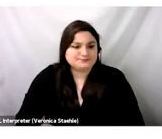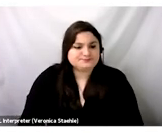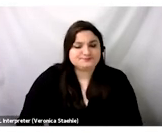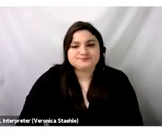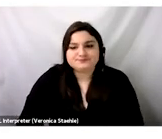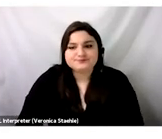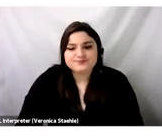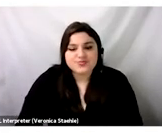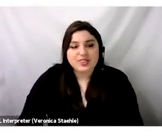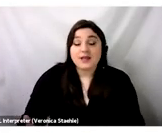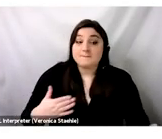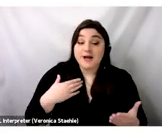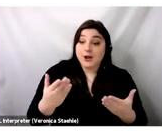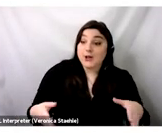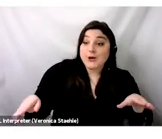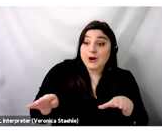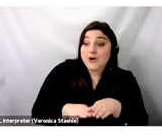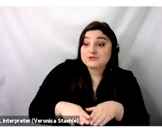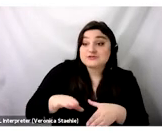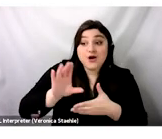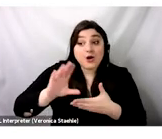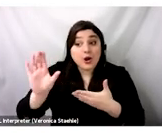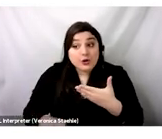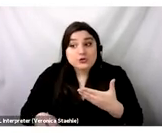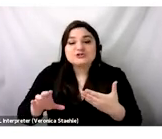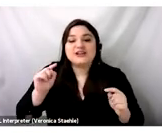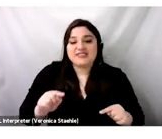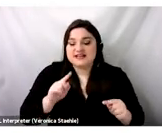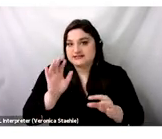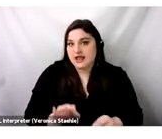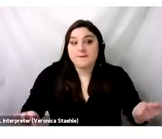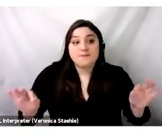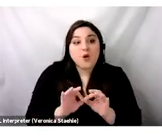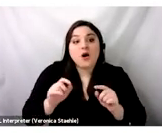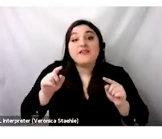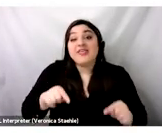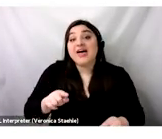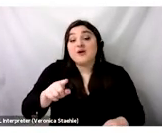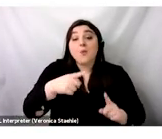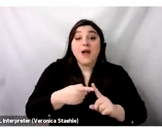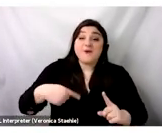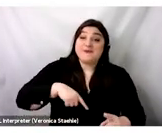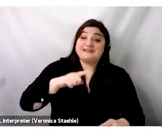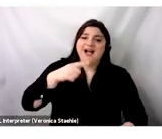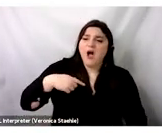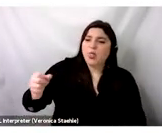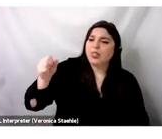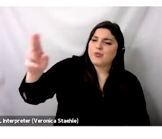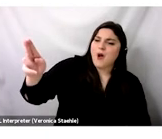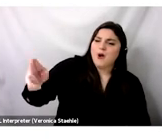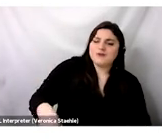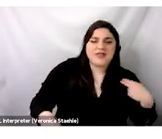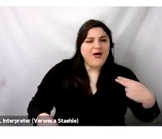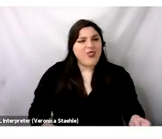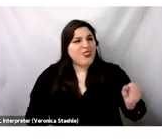So conclusion, I think that this is a really key thing, right? There is no away. We're talking about throwing something away, but there is no